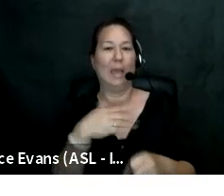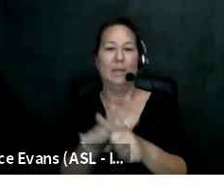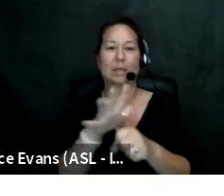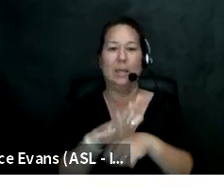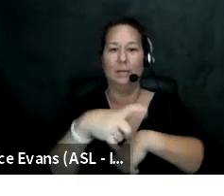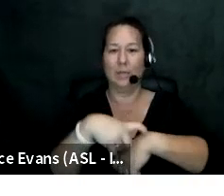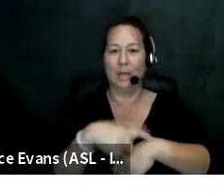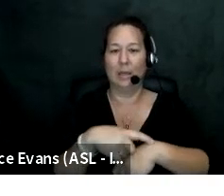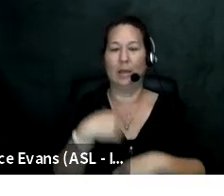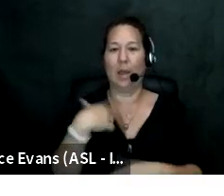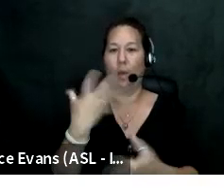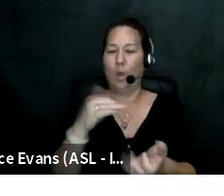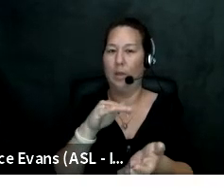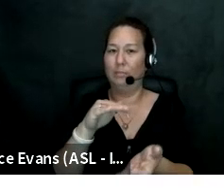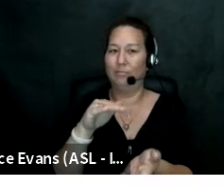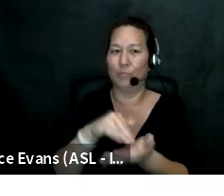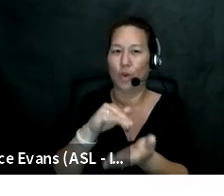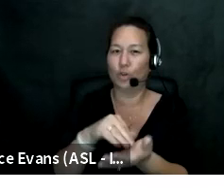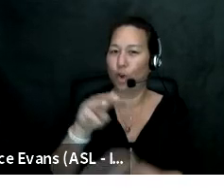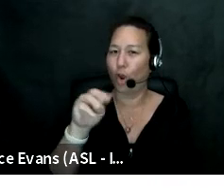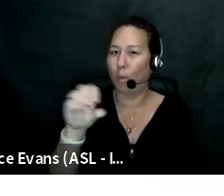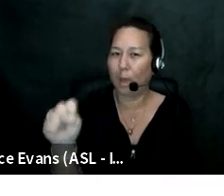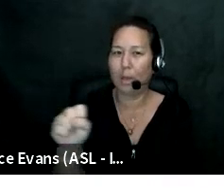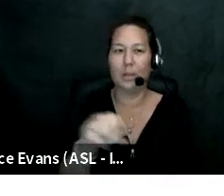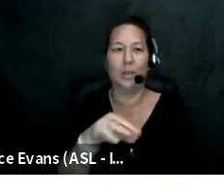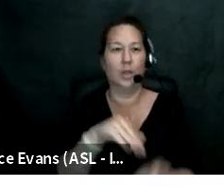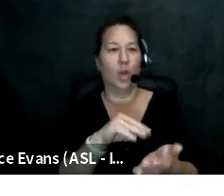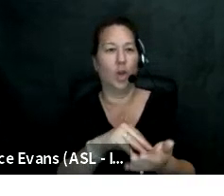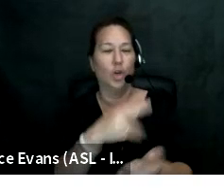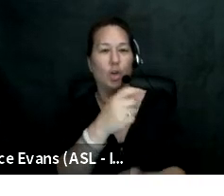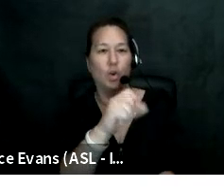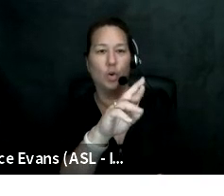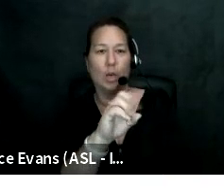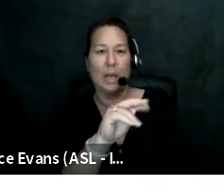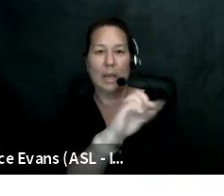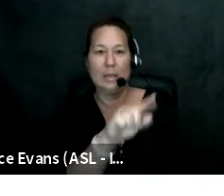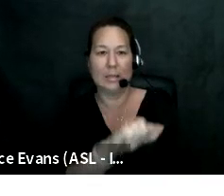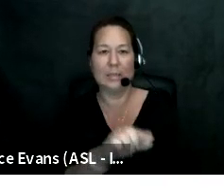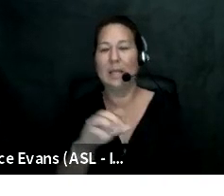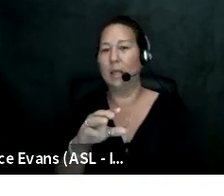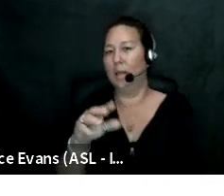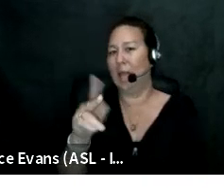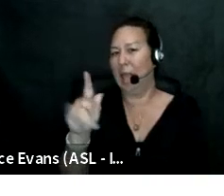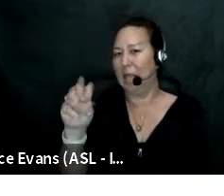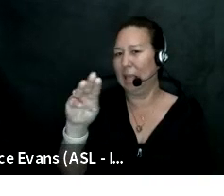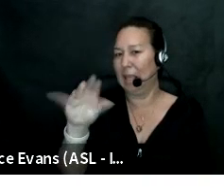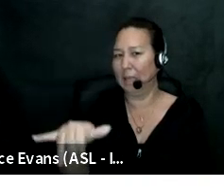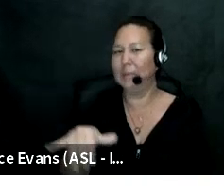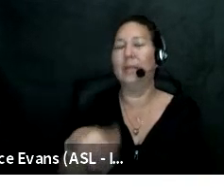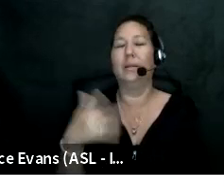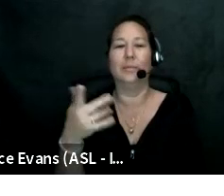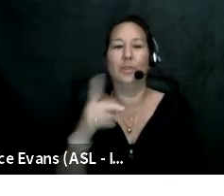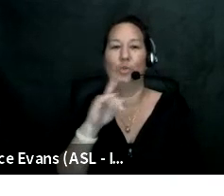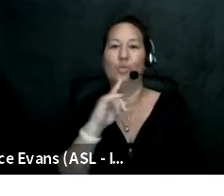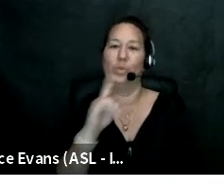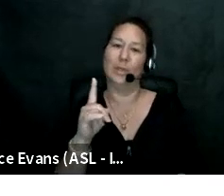panelists, Dr. Moss and Dr. Hernandez and Kimi, to join us for the Q&A session. Next